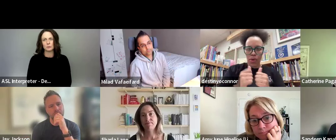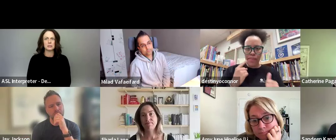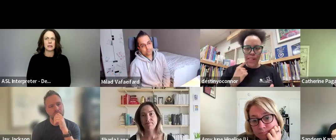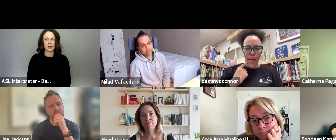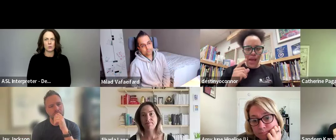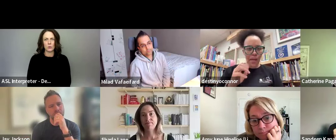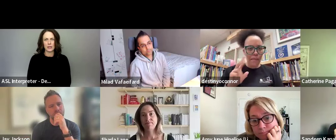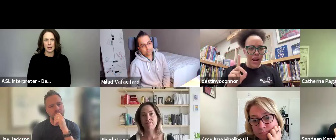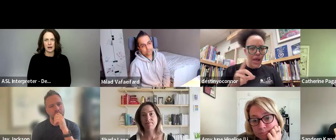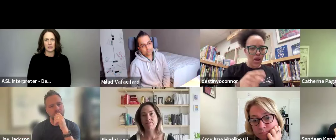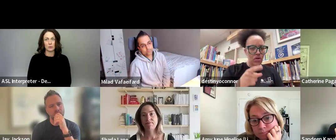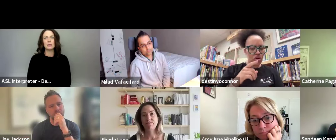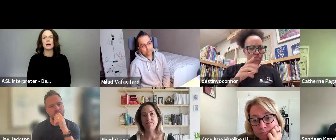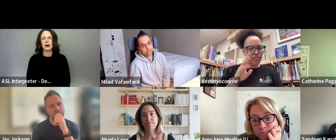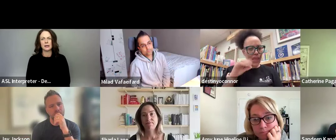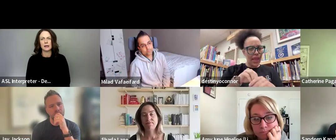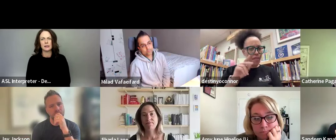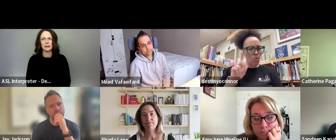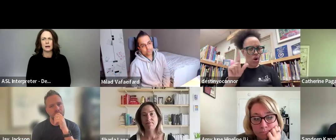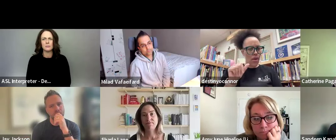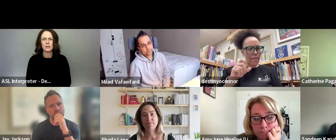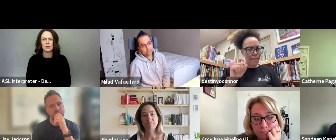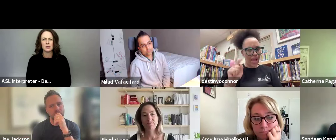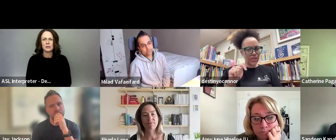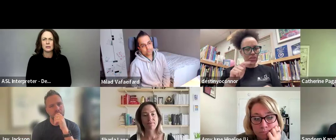learning groups like we have, like with Milad.